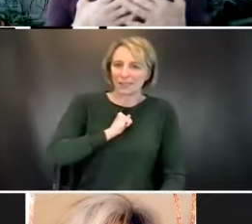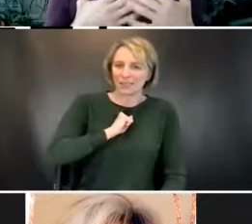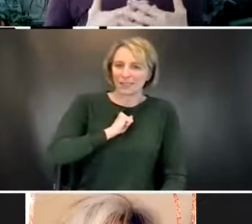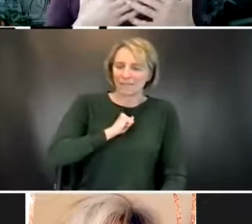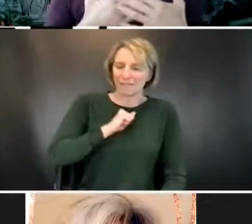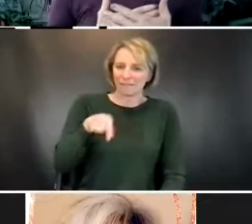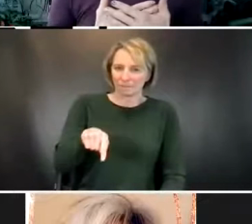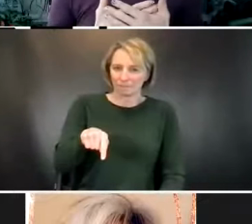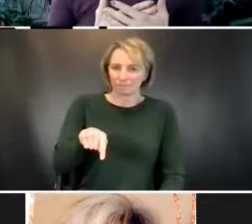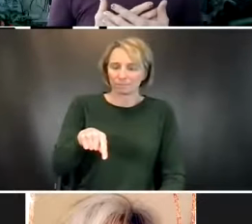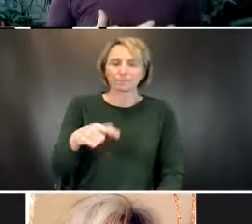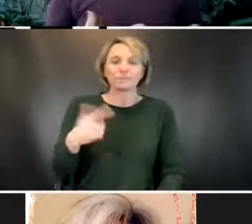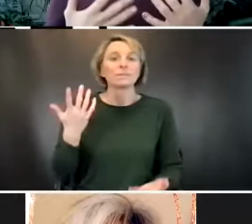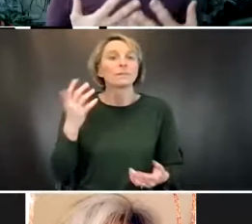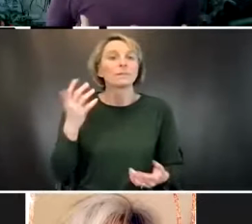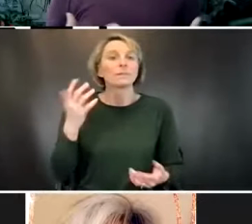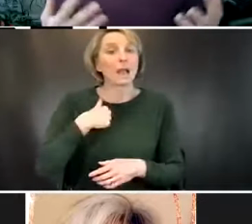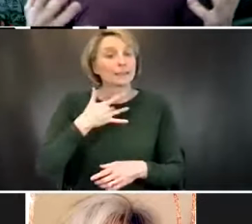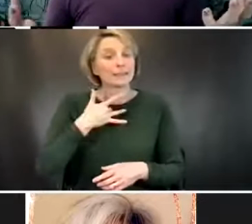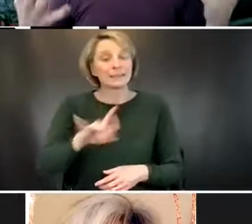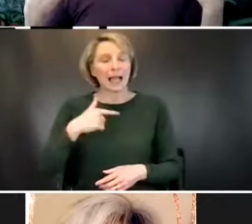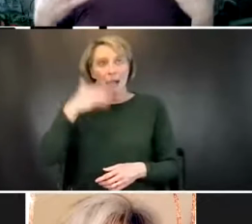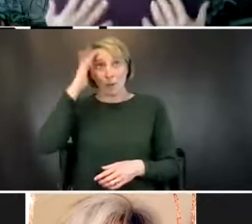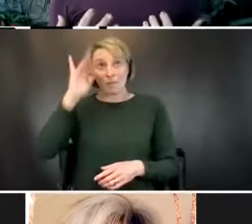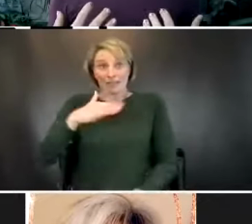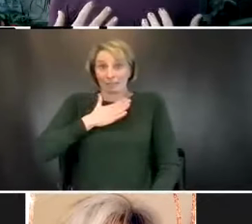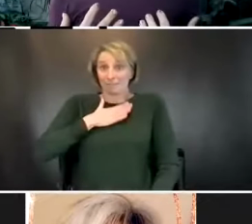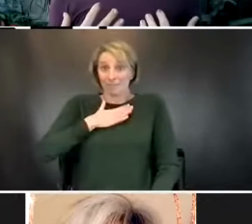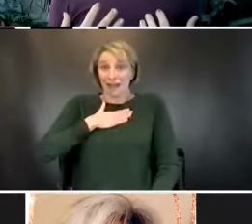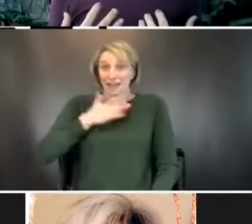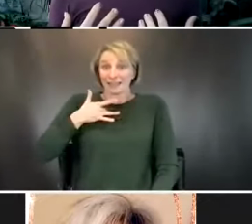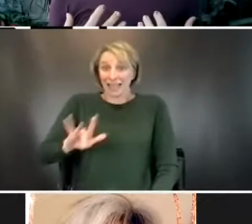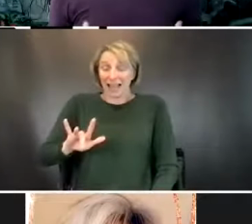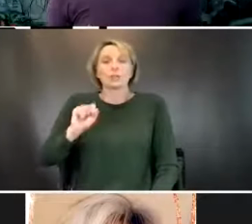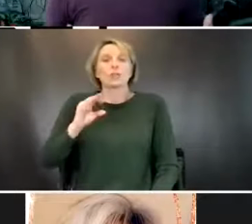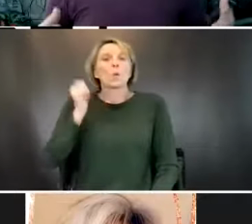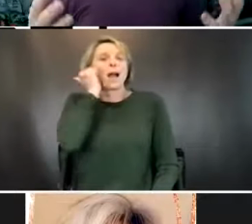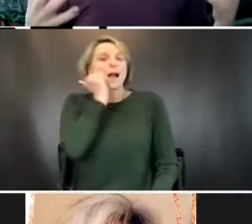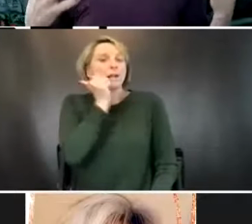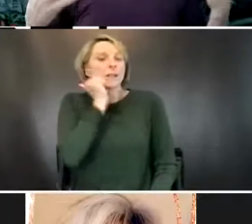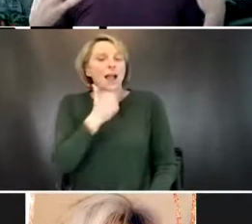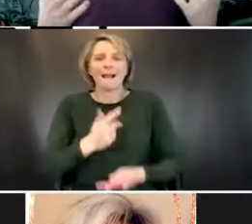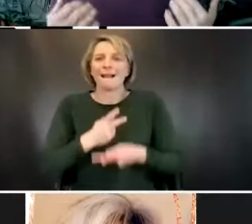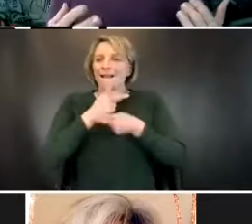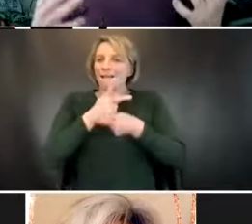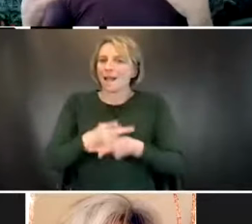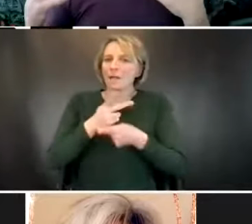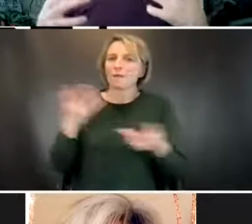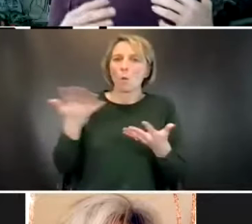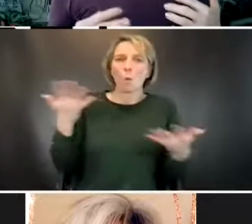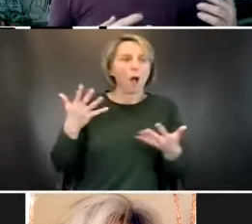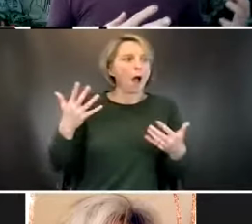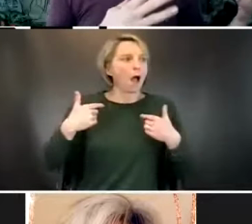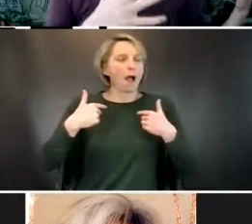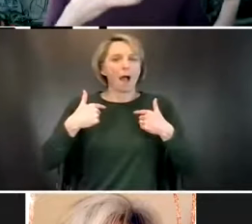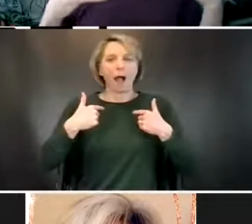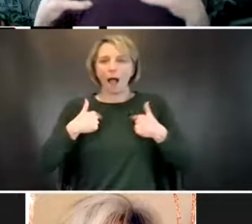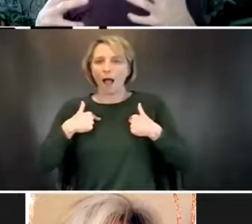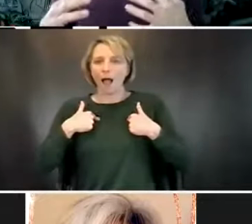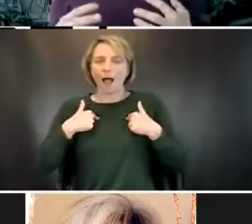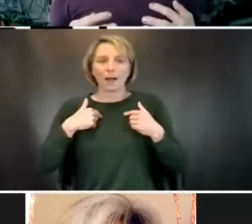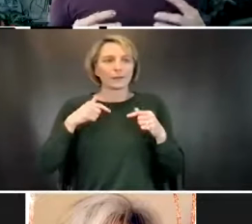is I'm really careful about what I expose myself to. So if I notice some of these stress